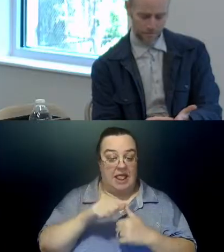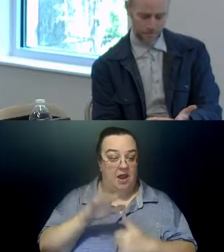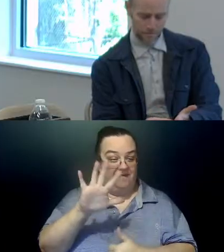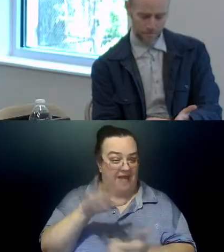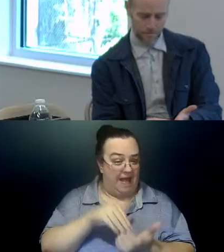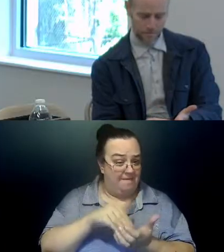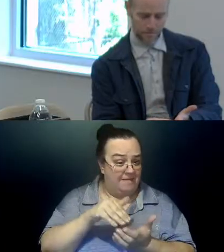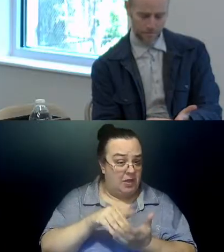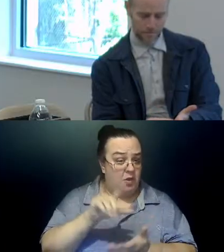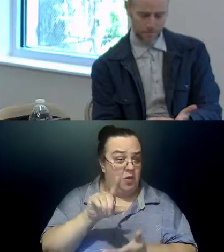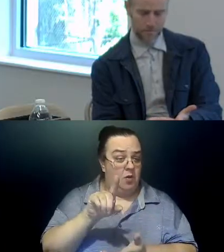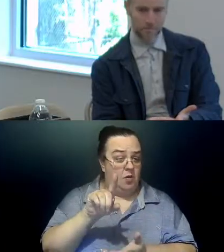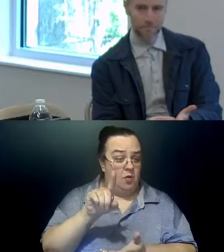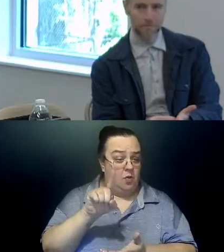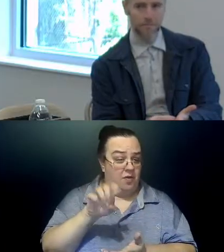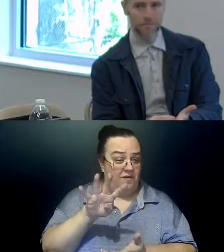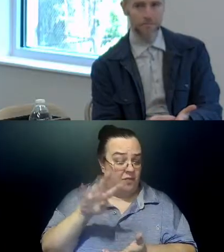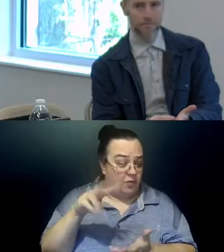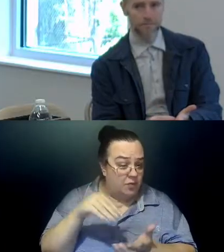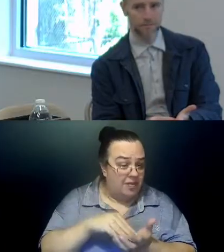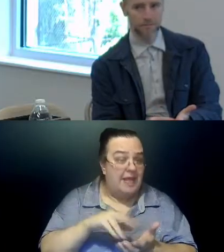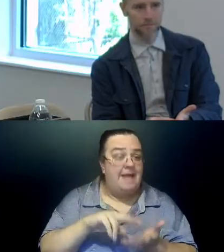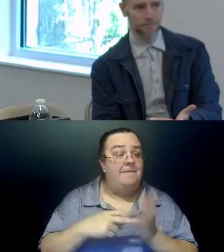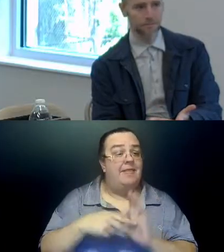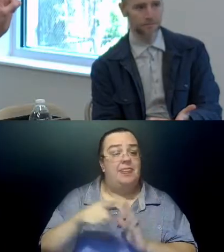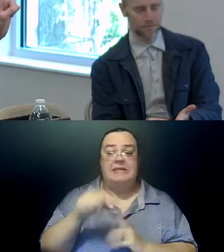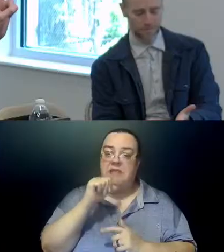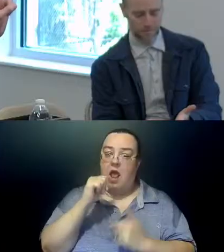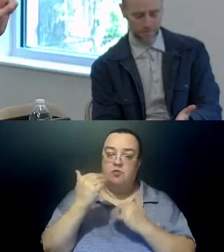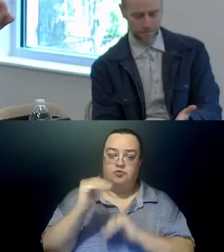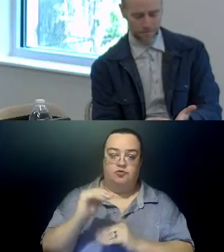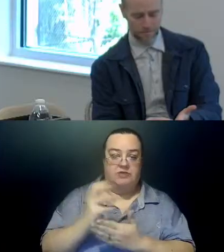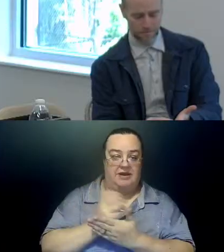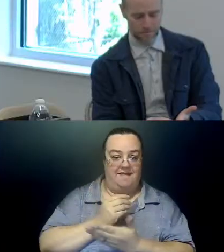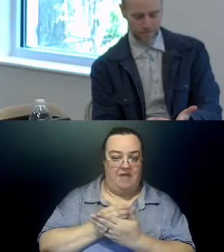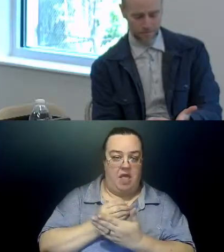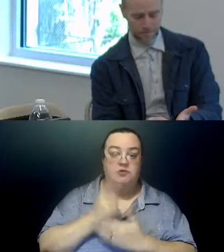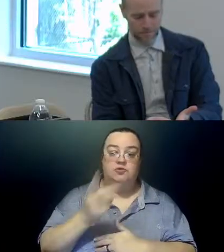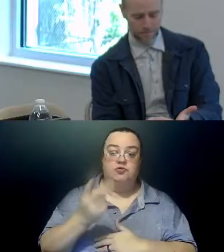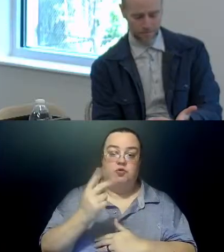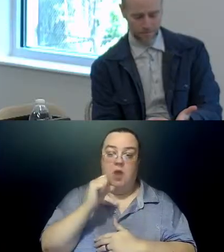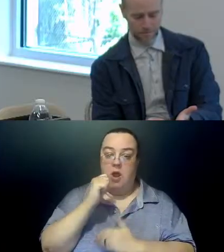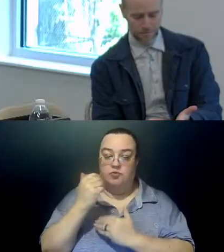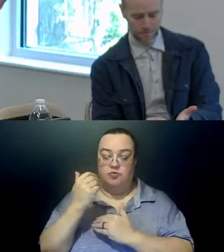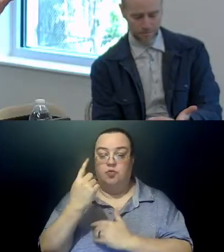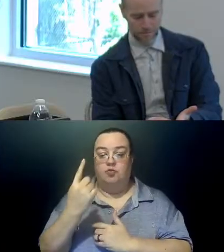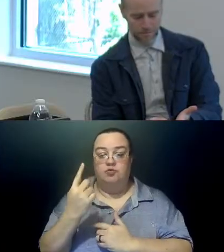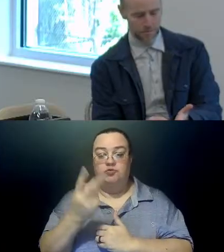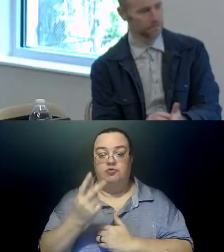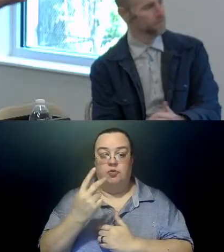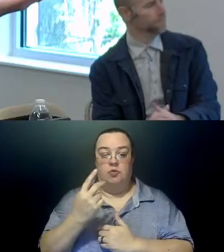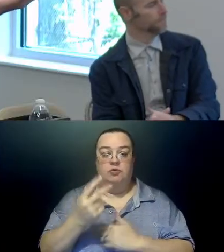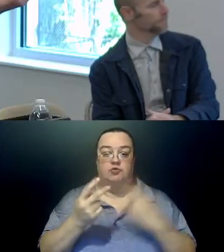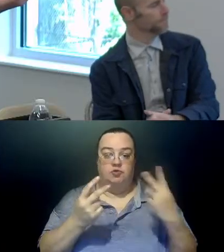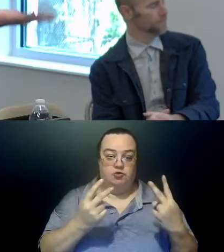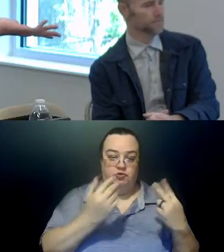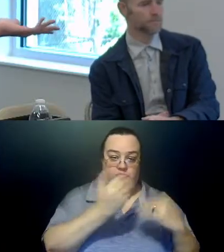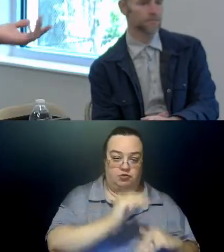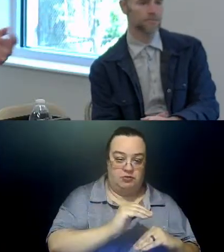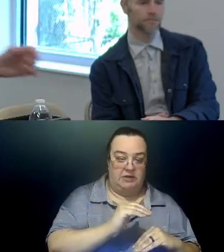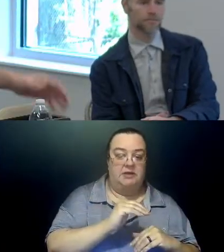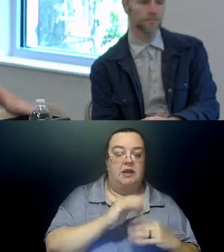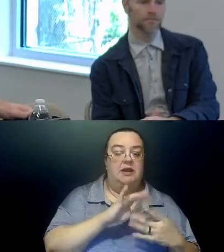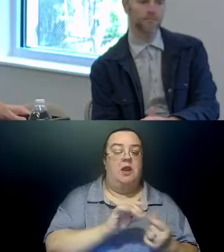$5,142,000, meaning this is unrestricted funds. There are 2 unrestricted, there's 1 unrestricted, 2 restricted, dealing with the bonds, the